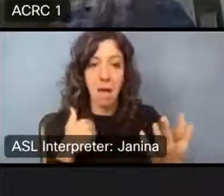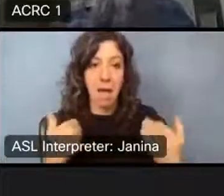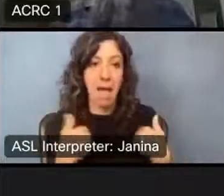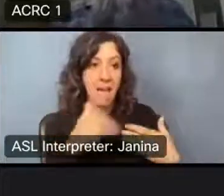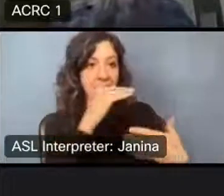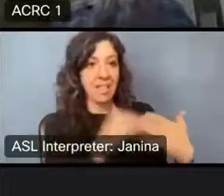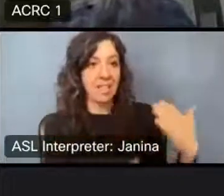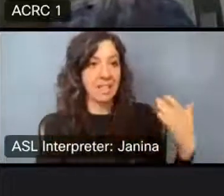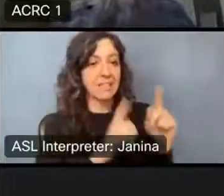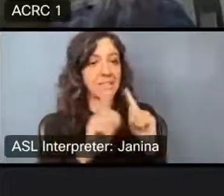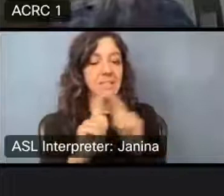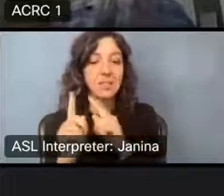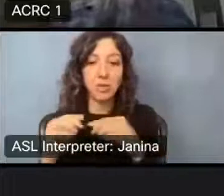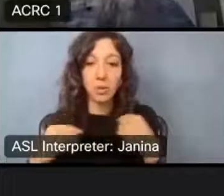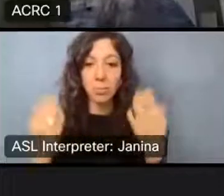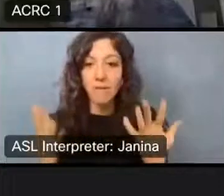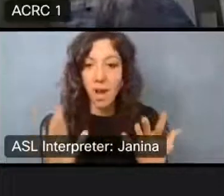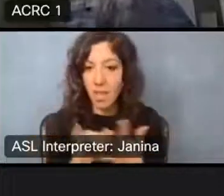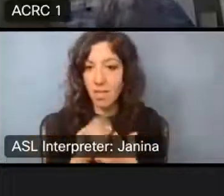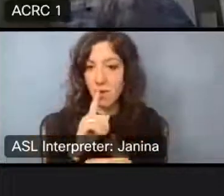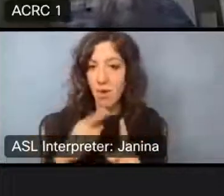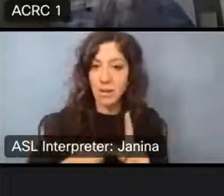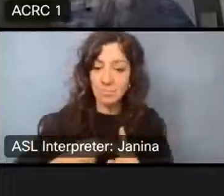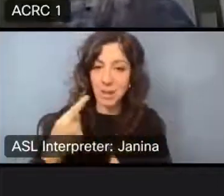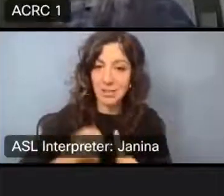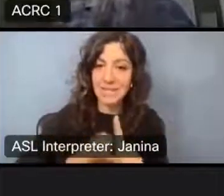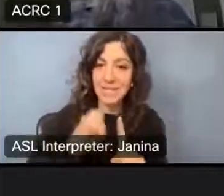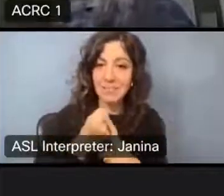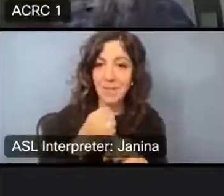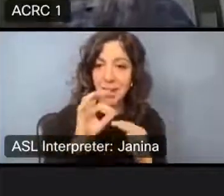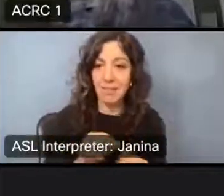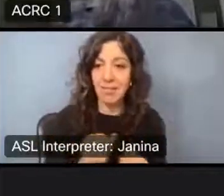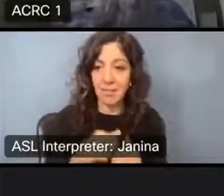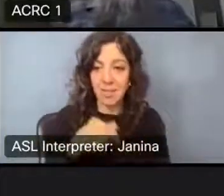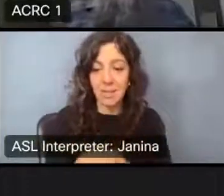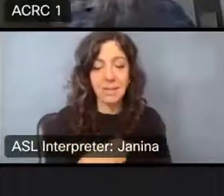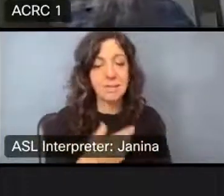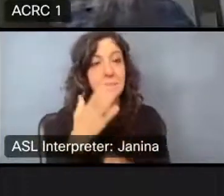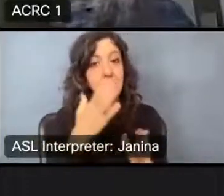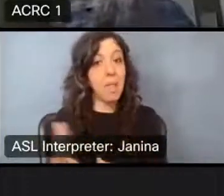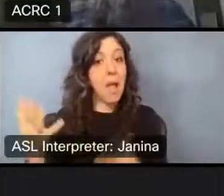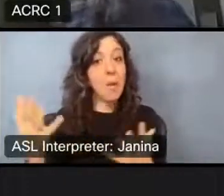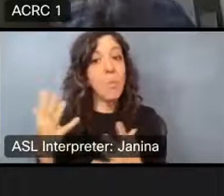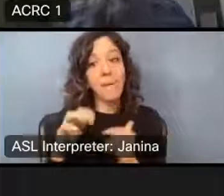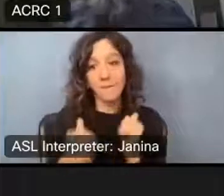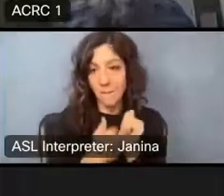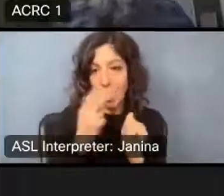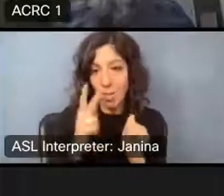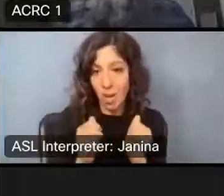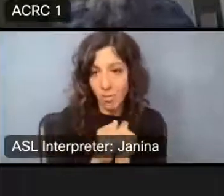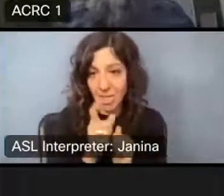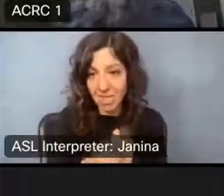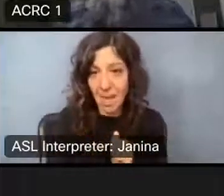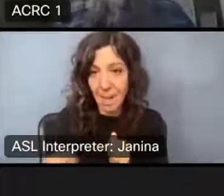that are specially impacted related to this. And so the plan would be to follow up back with them related to the concerns that were